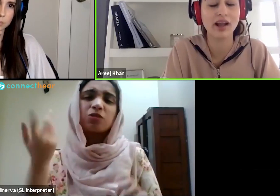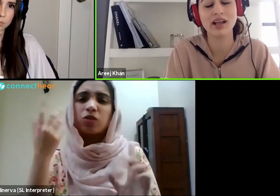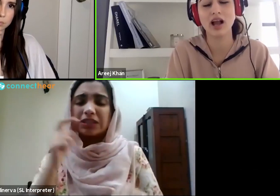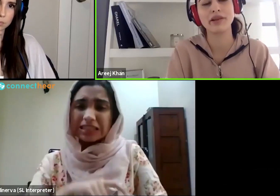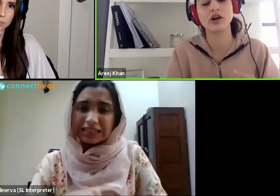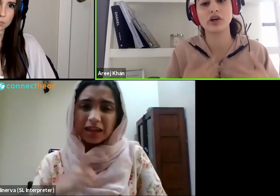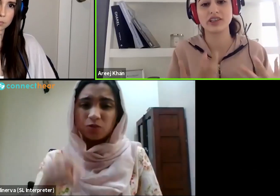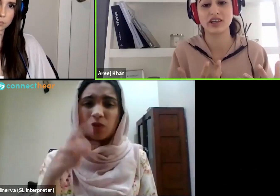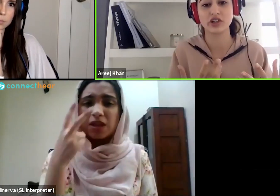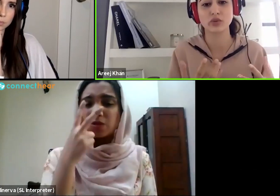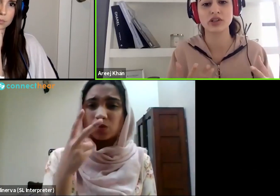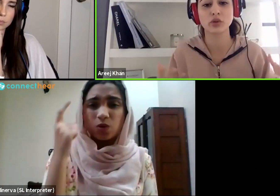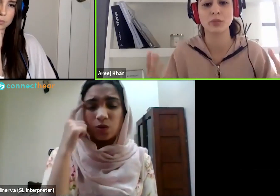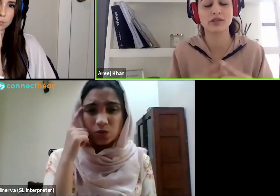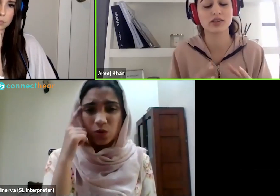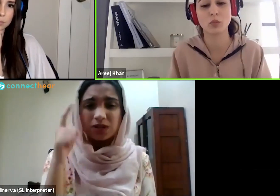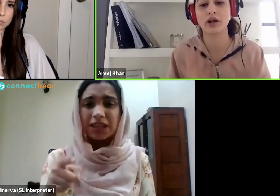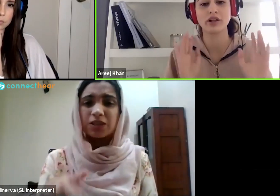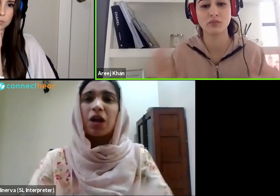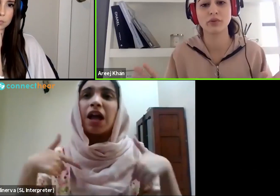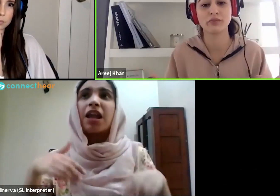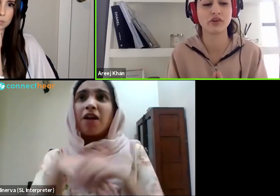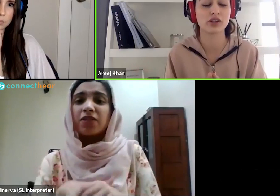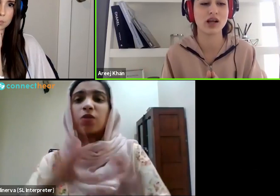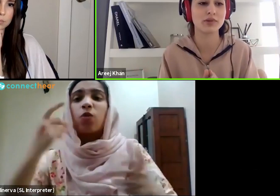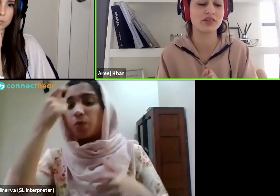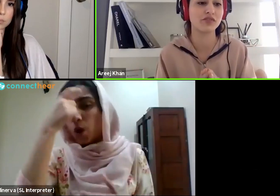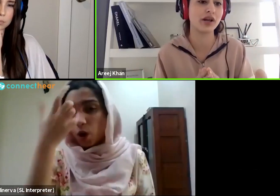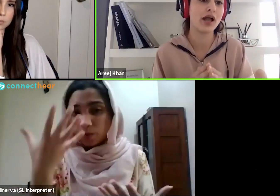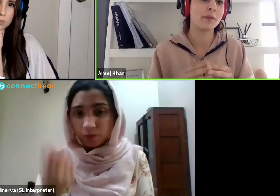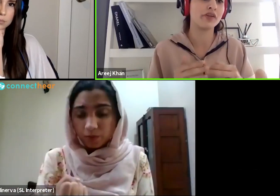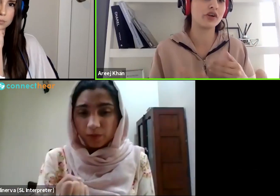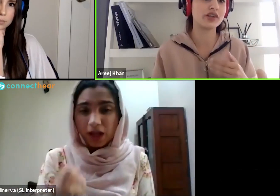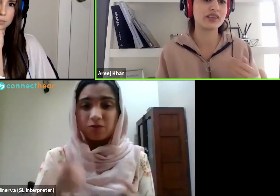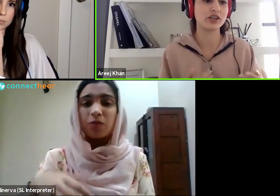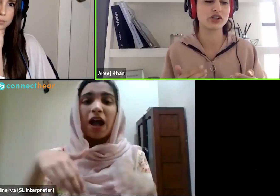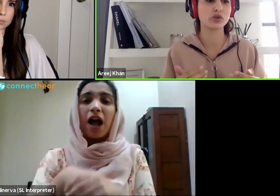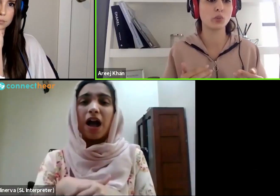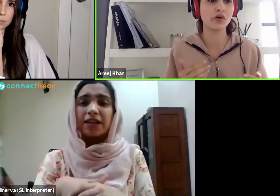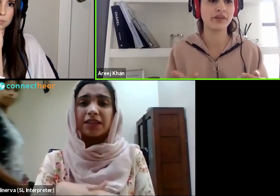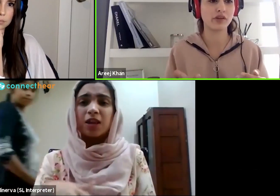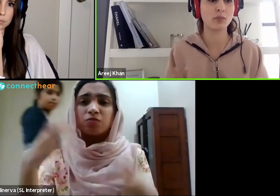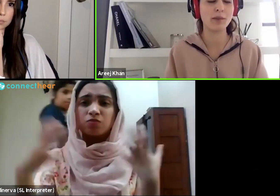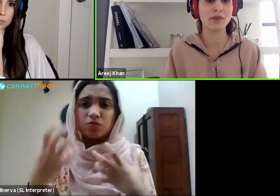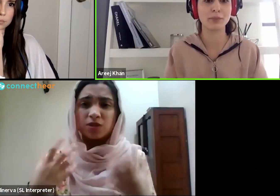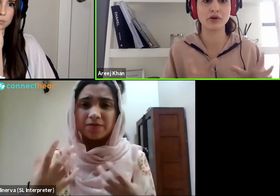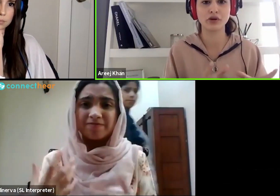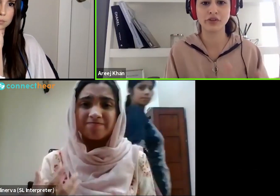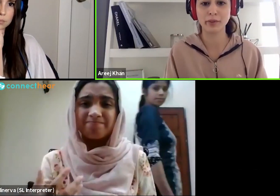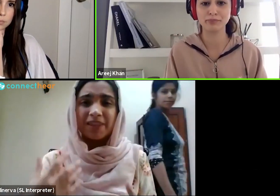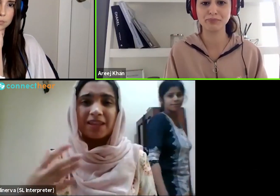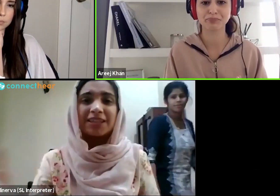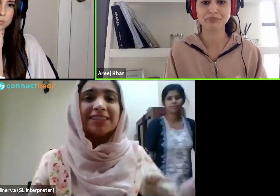like, the early stages, once you're married to someone and you've been with them for a long time, it's different. But in the early stages, you worry that you might be a